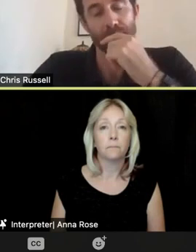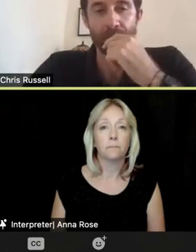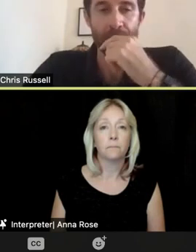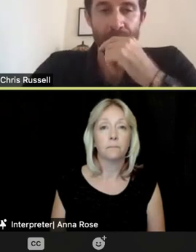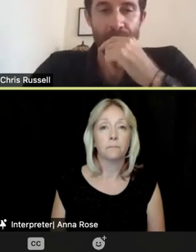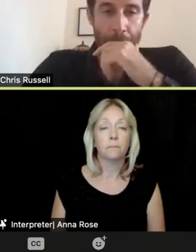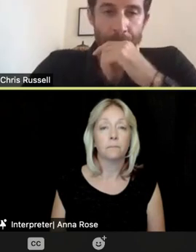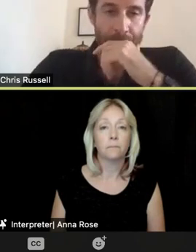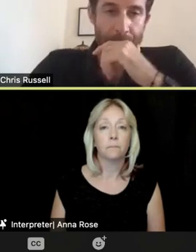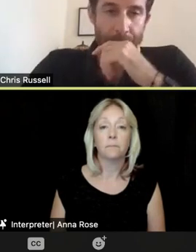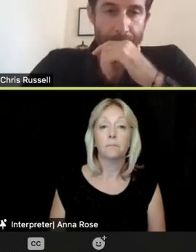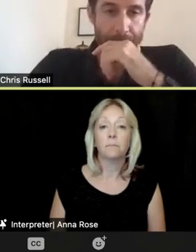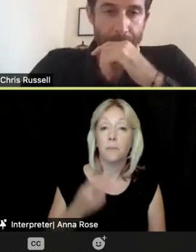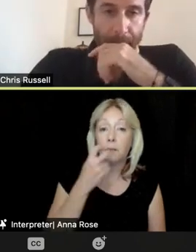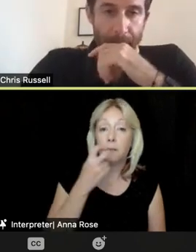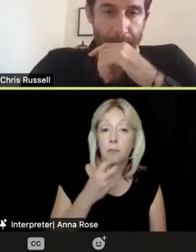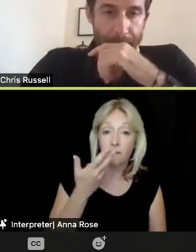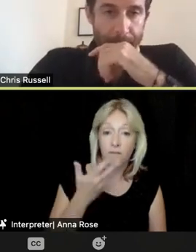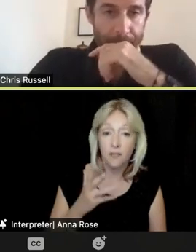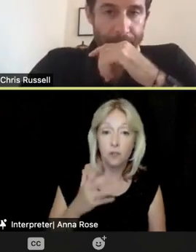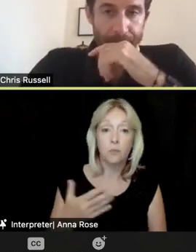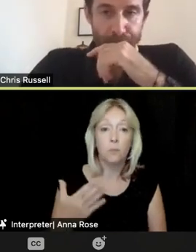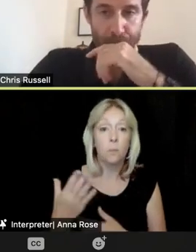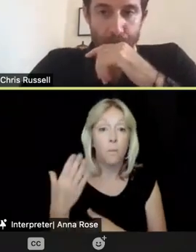And then morning meeting.